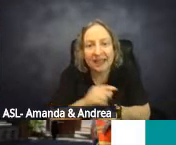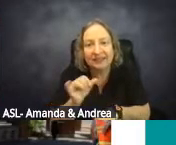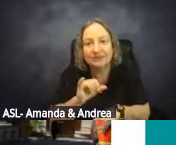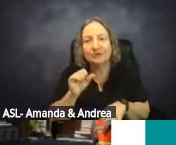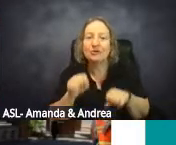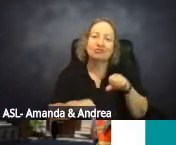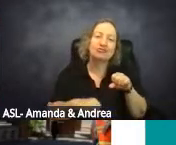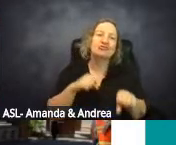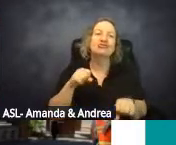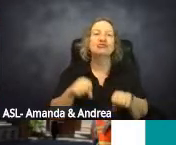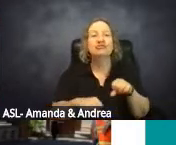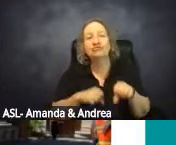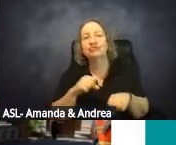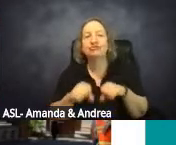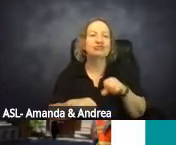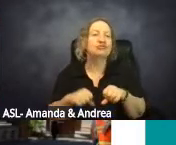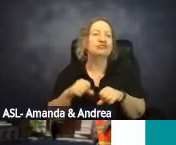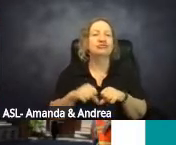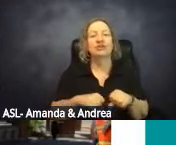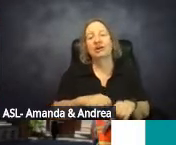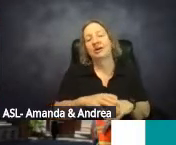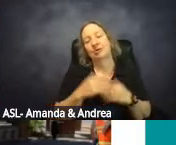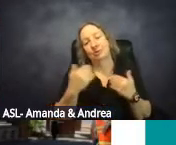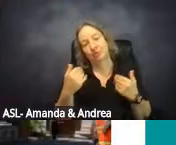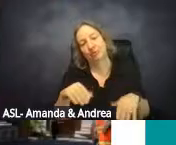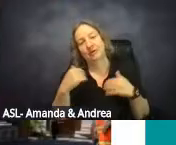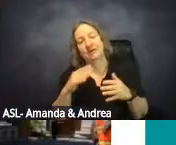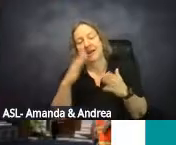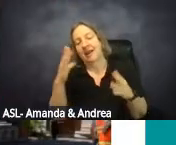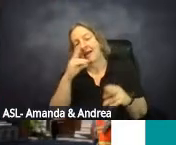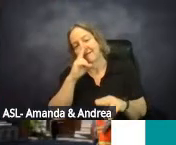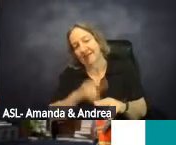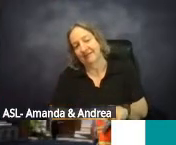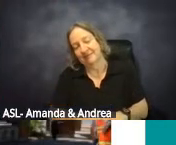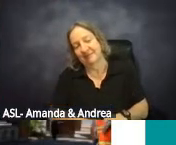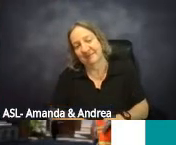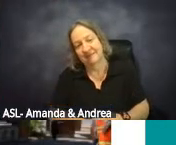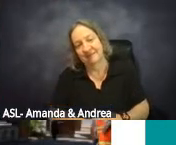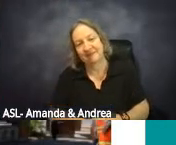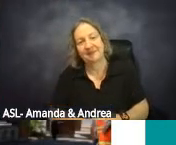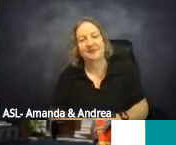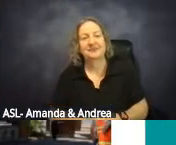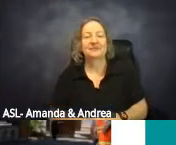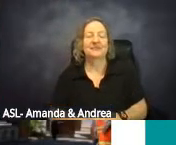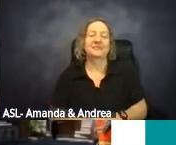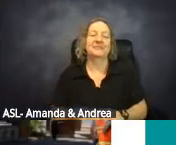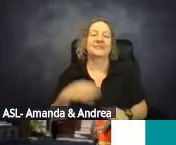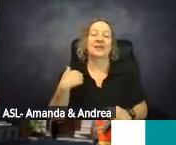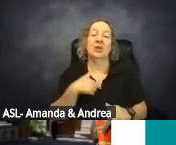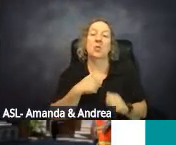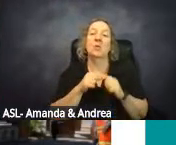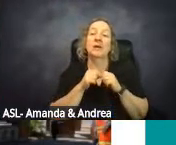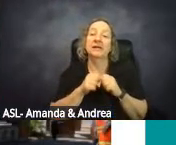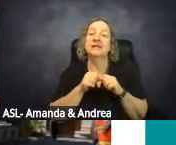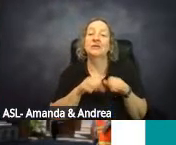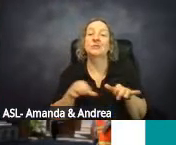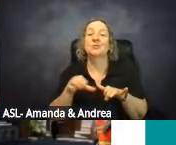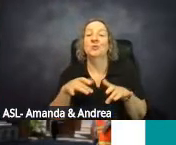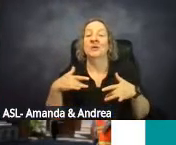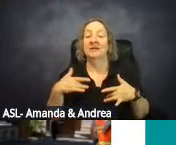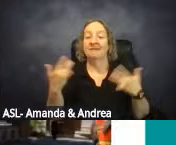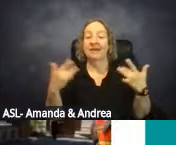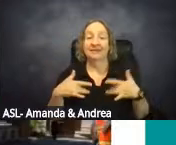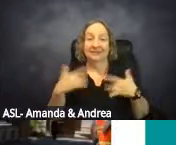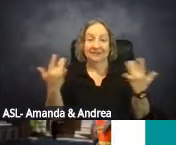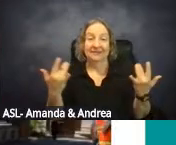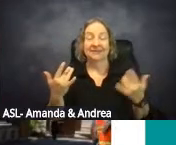ride on. And it was a lot of fun. So we continue to do events like that.